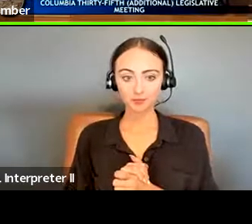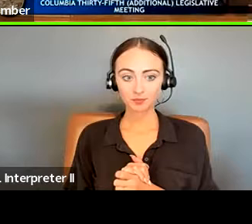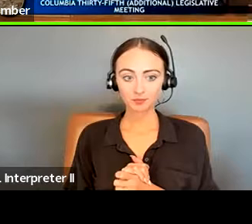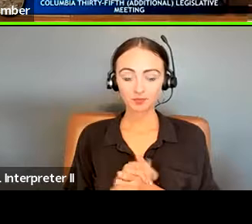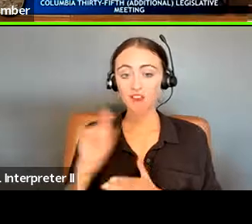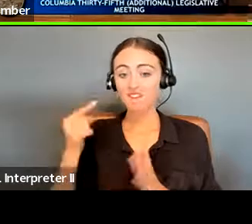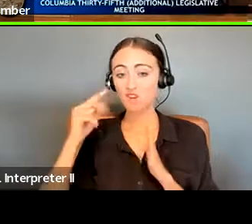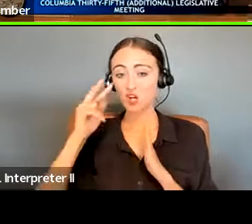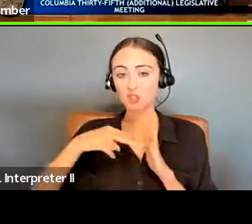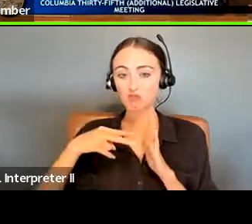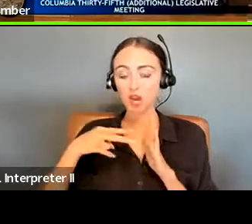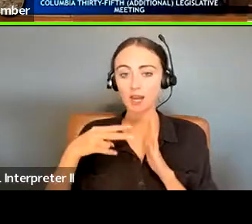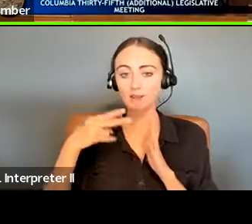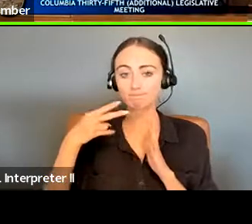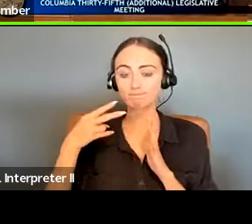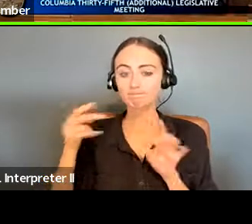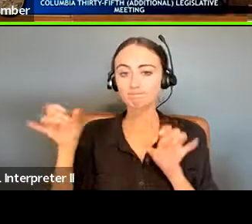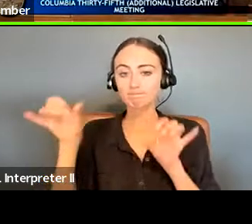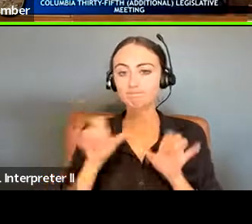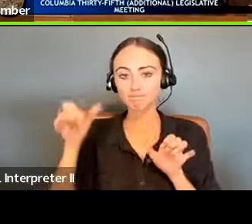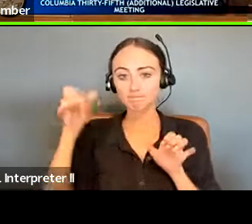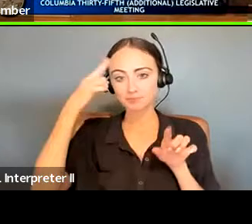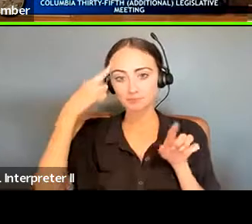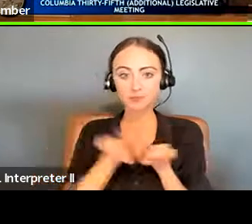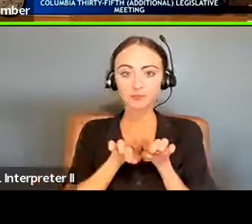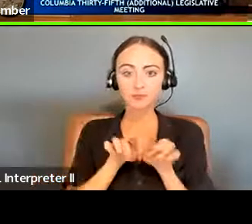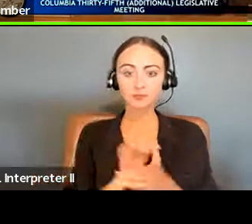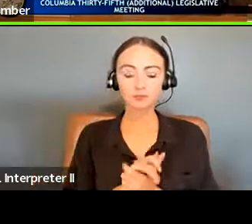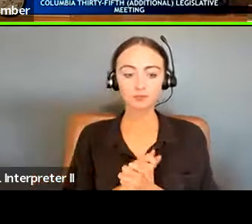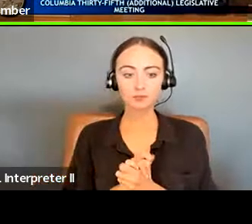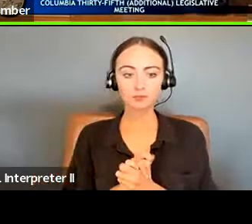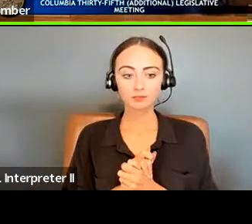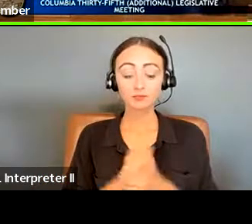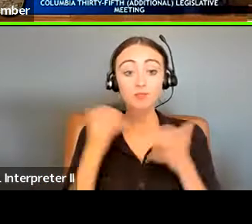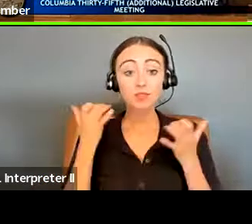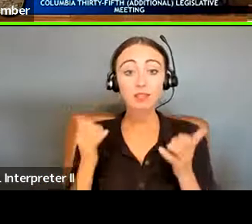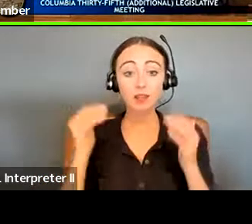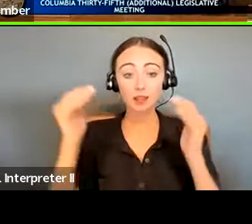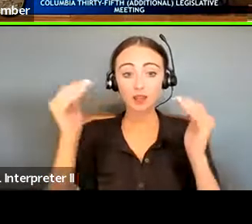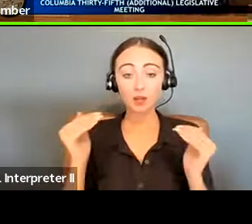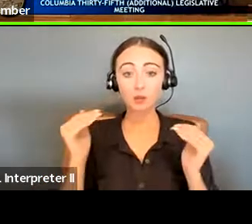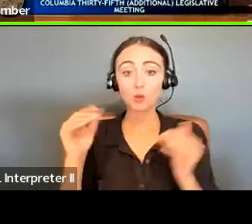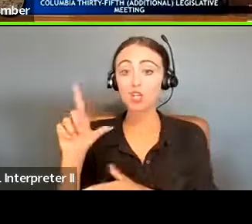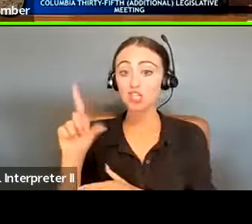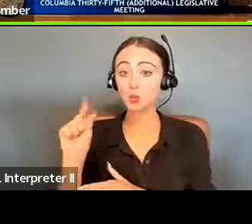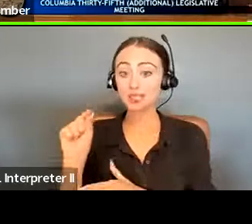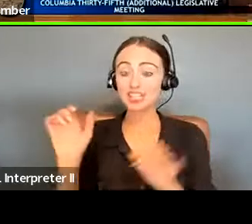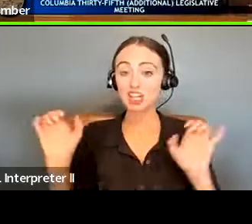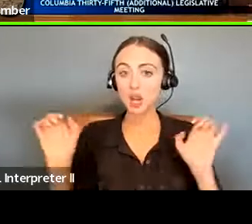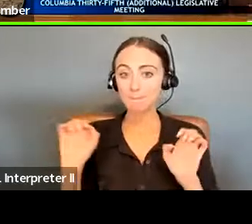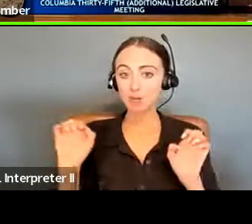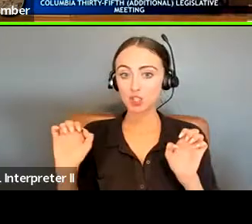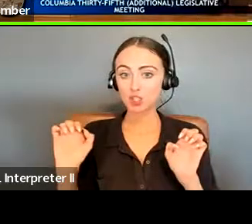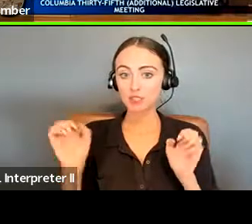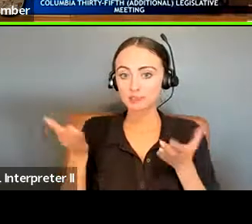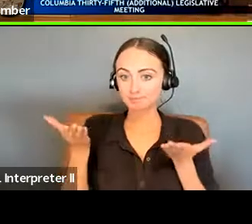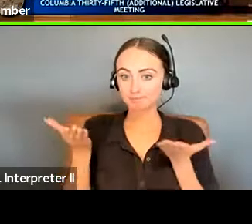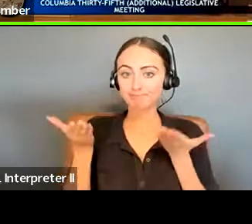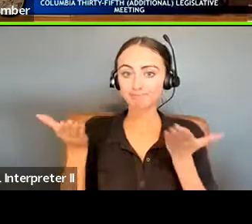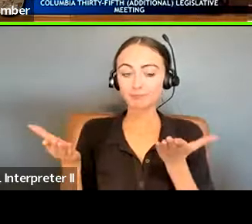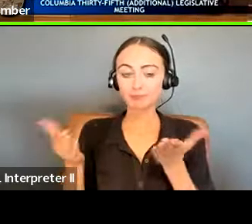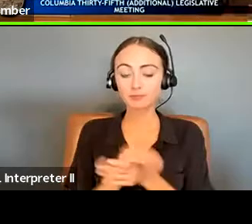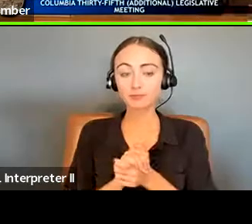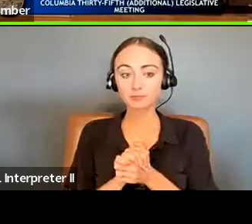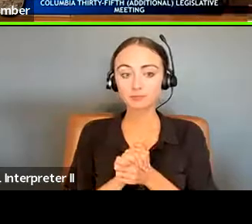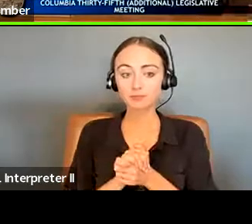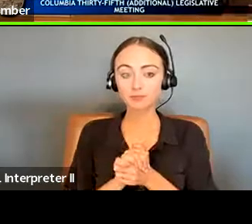First reading unanimously. We now have 20 emergencies before us. The first